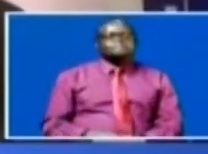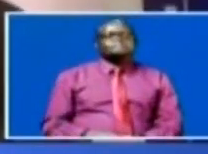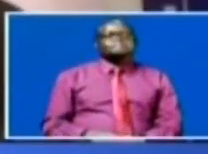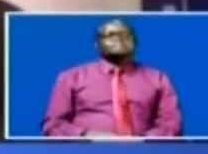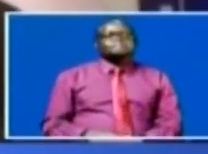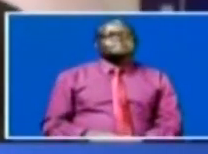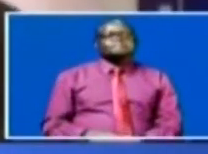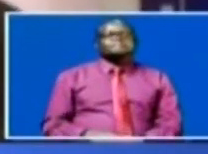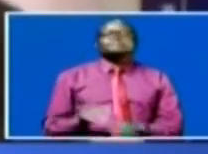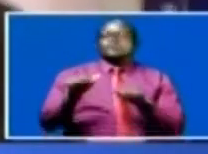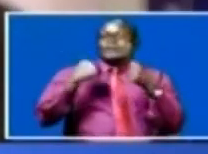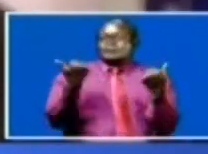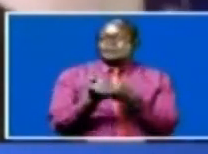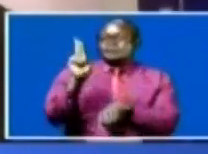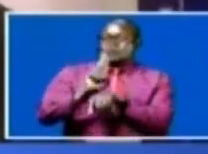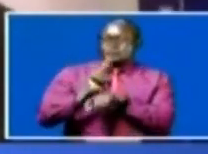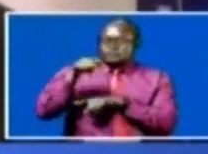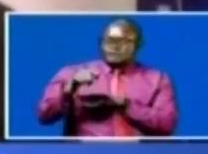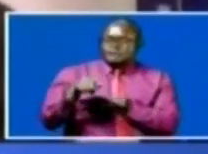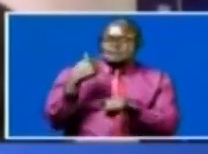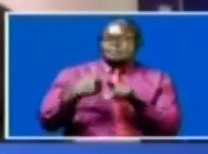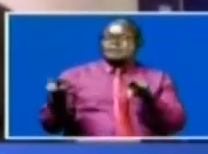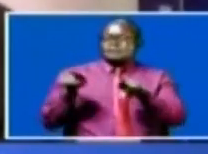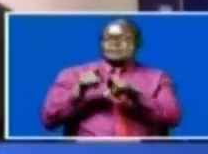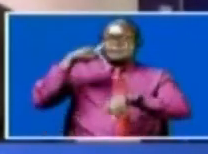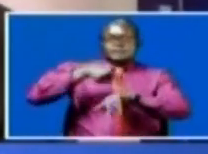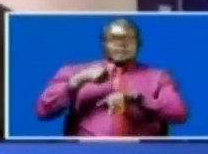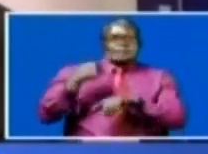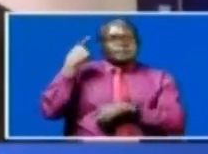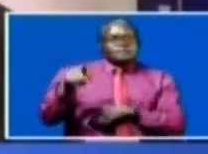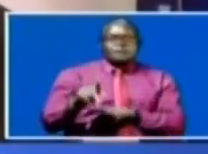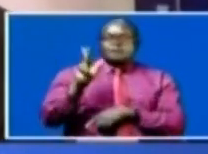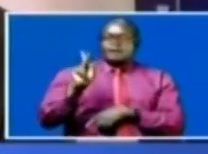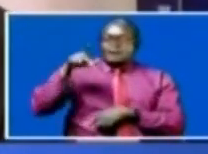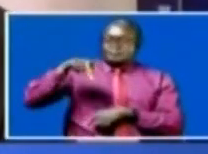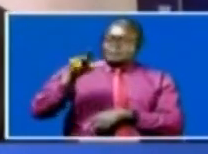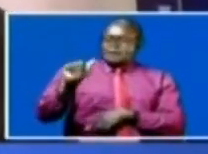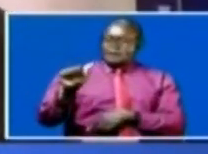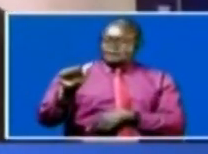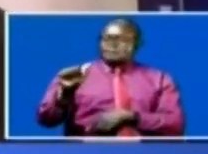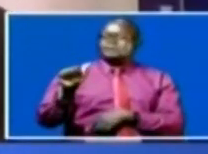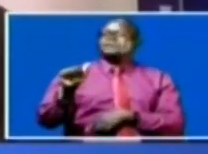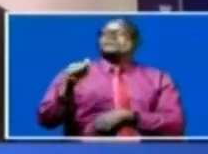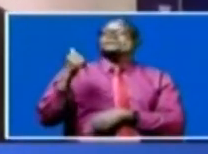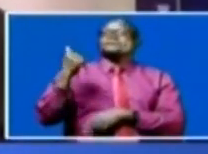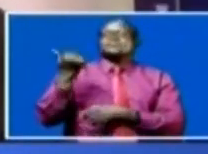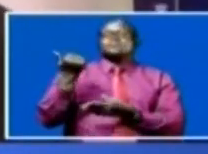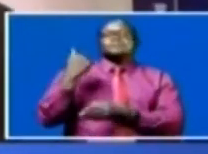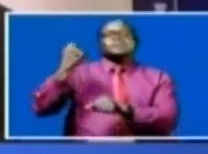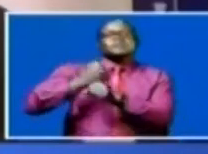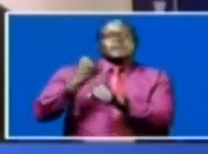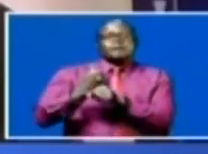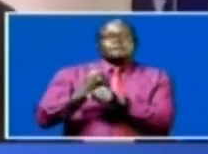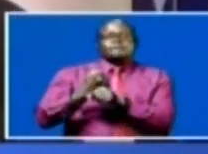the agents who are using the facility, but even for the KPA employees and everybody else who is supposed to